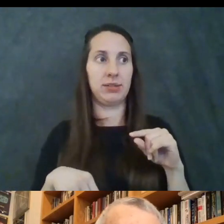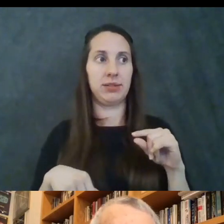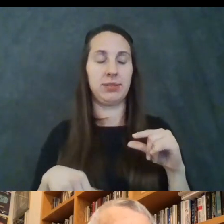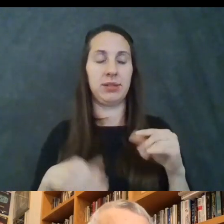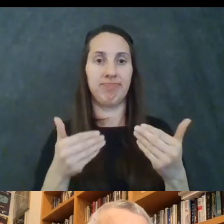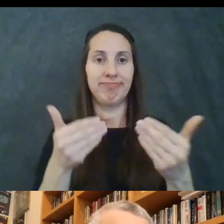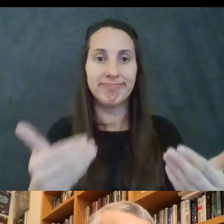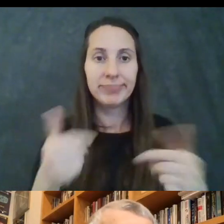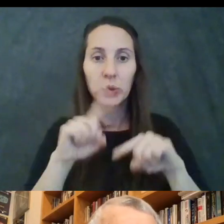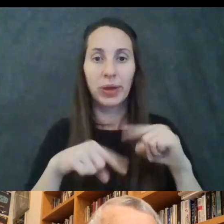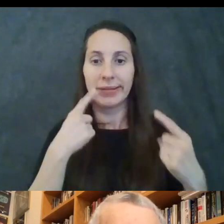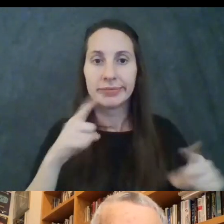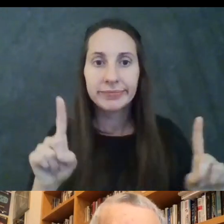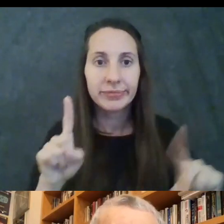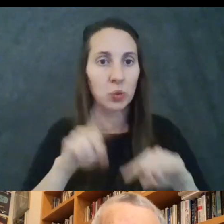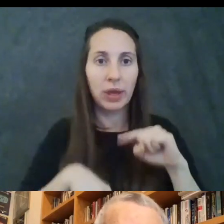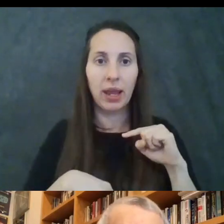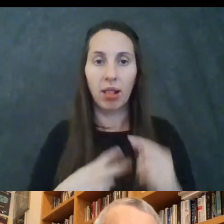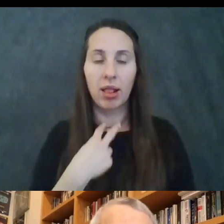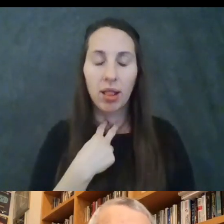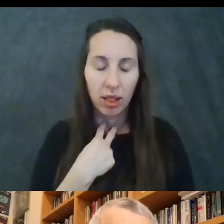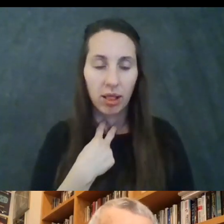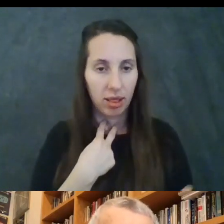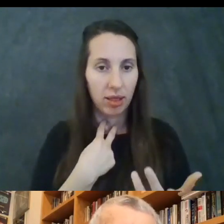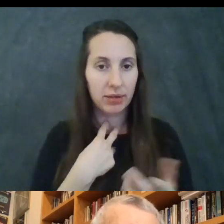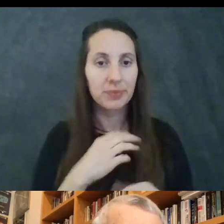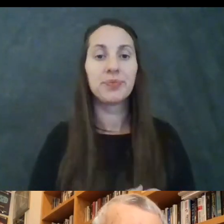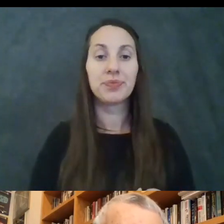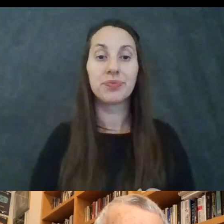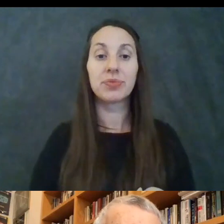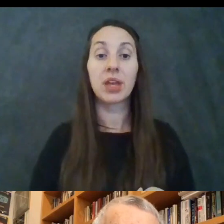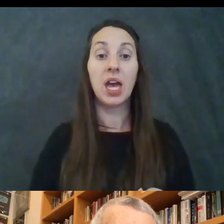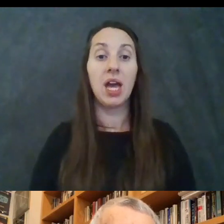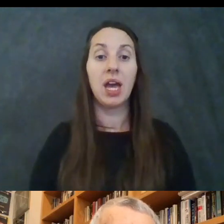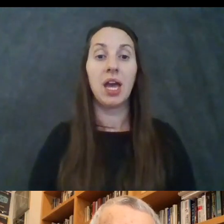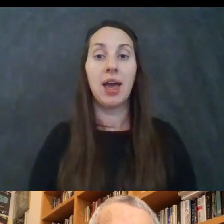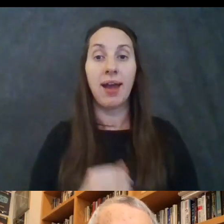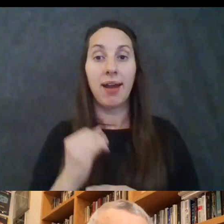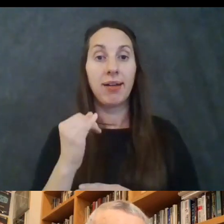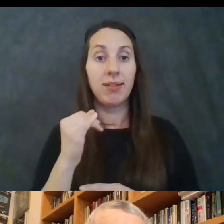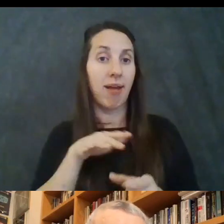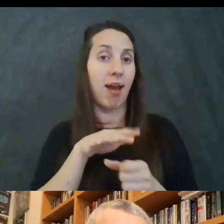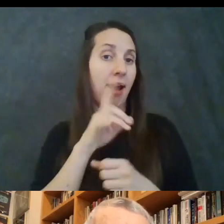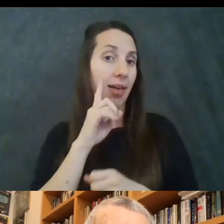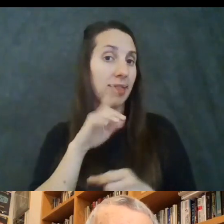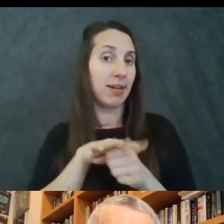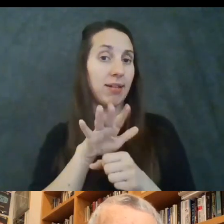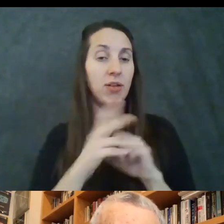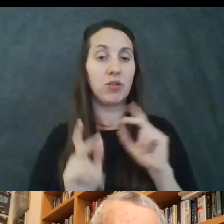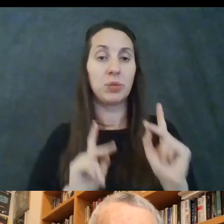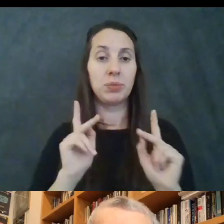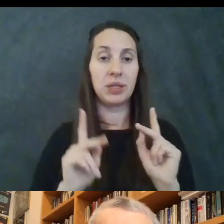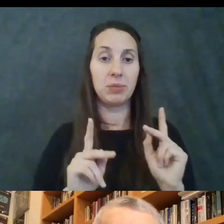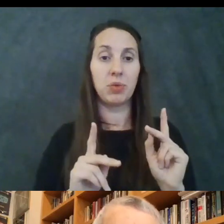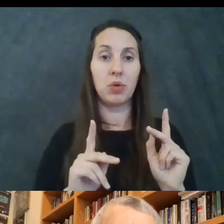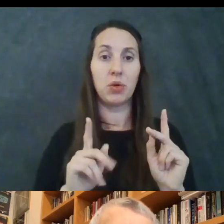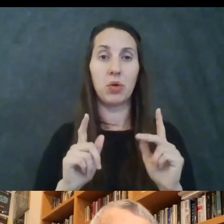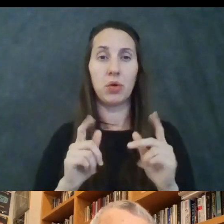the people who pulled away, it was enough people pulled away to change this election from where it was in